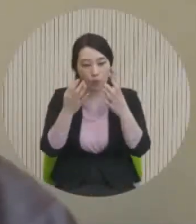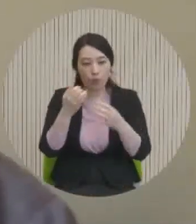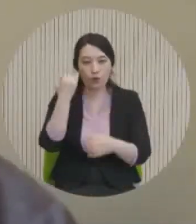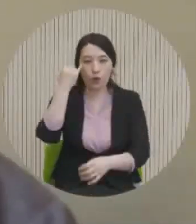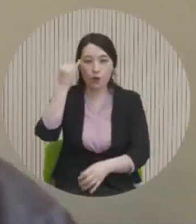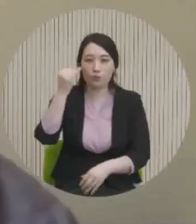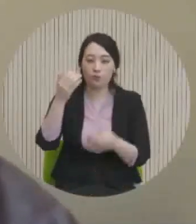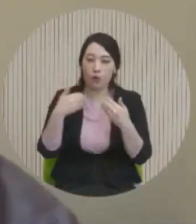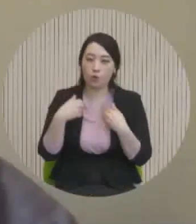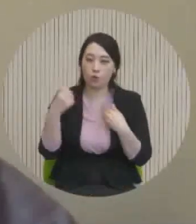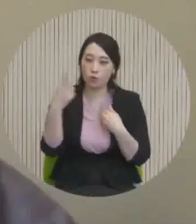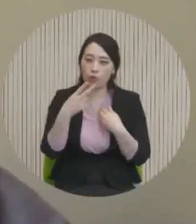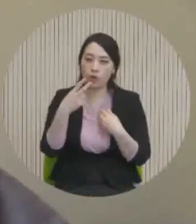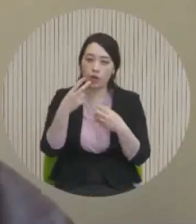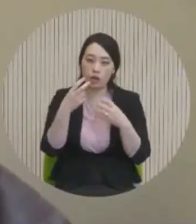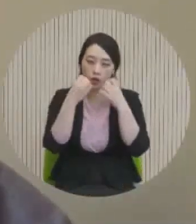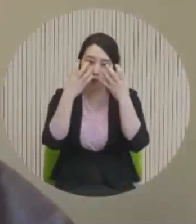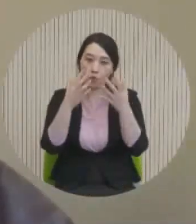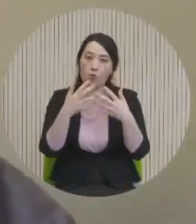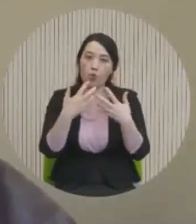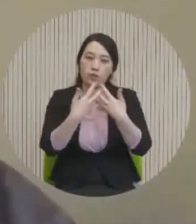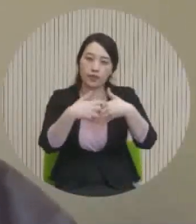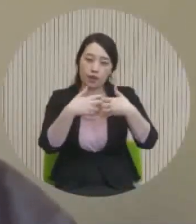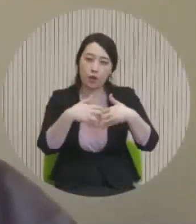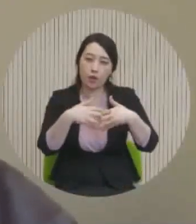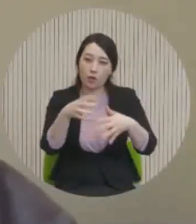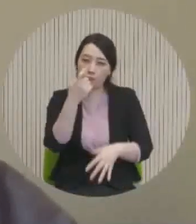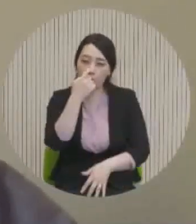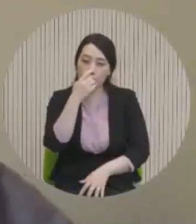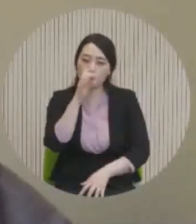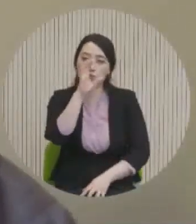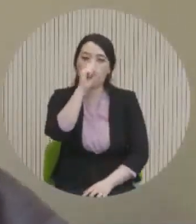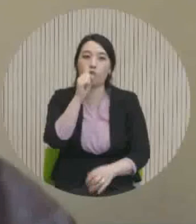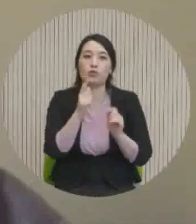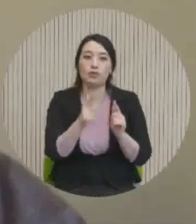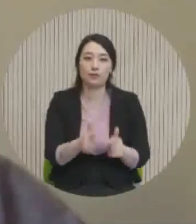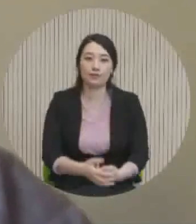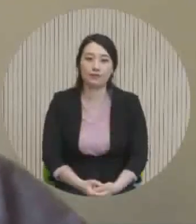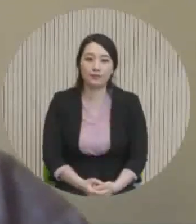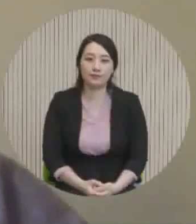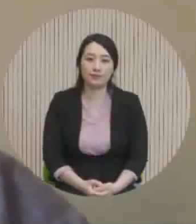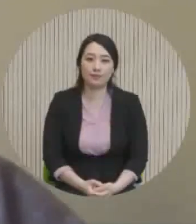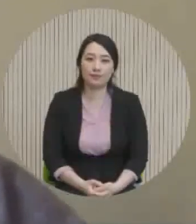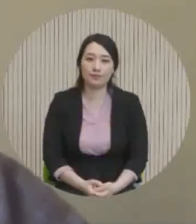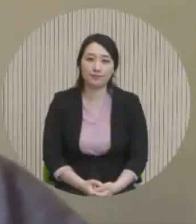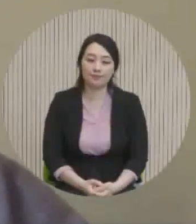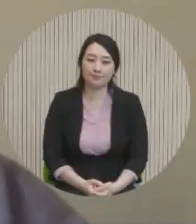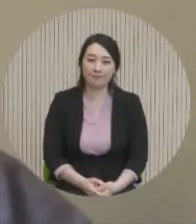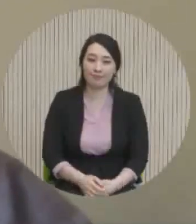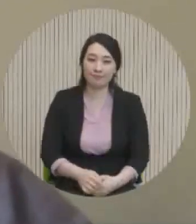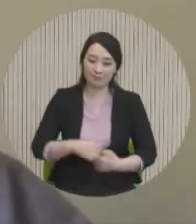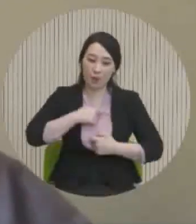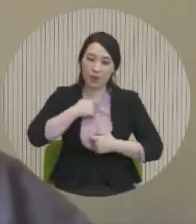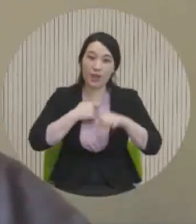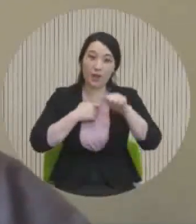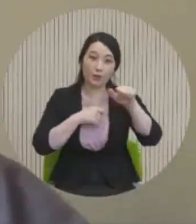use. But I would say it's about 50-50, like getting ideas from these